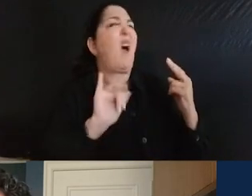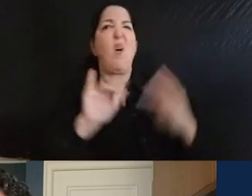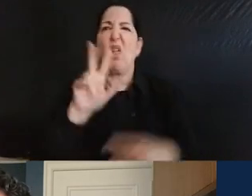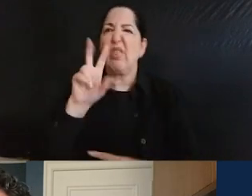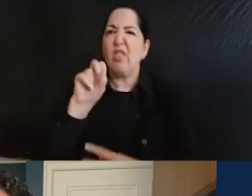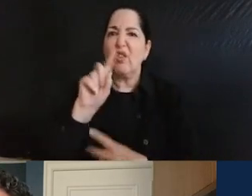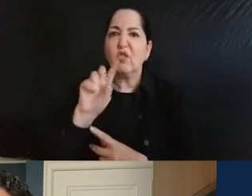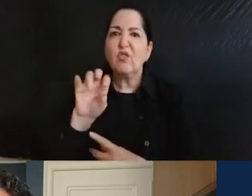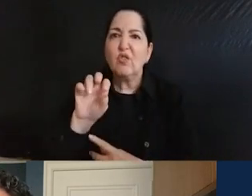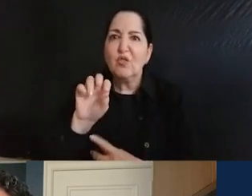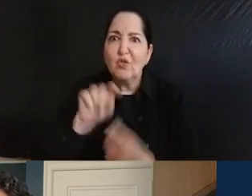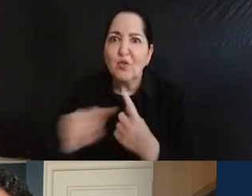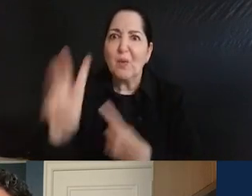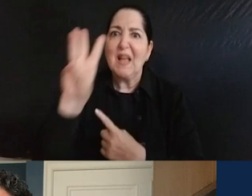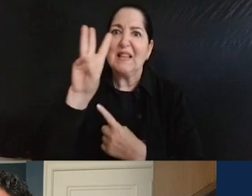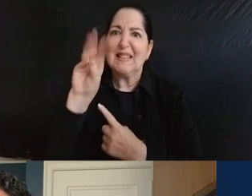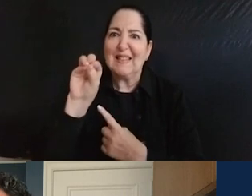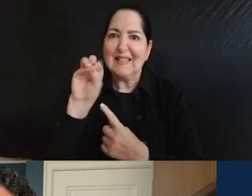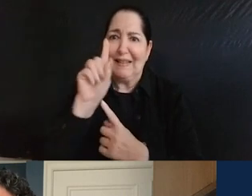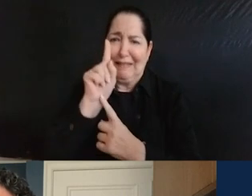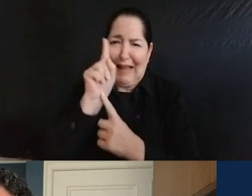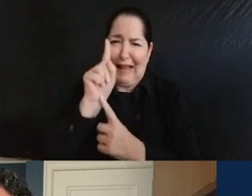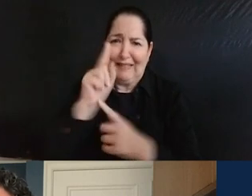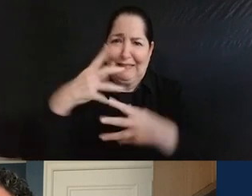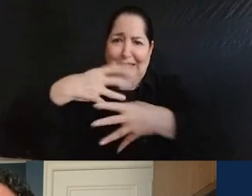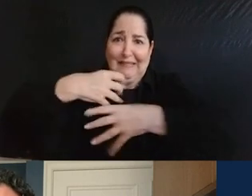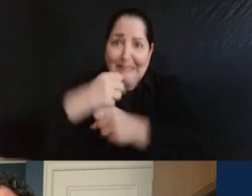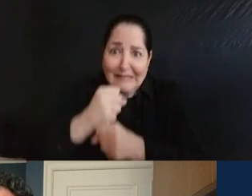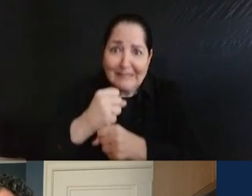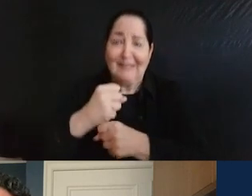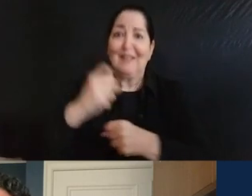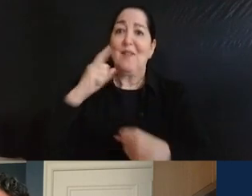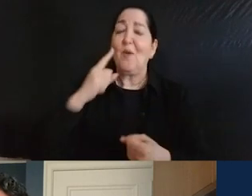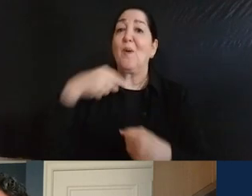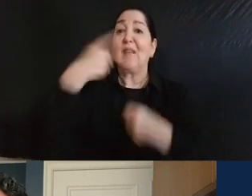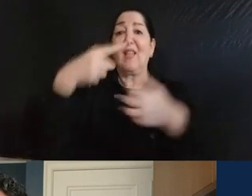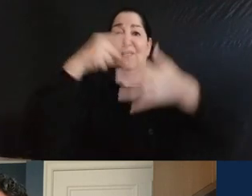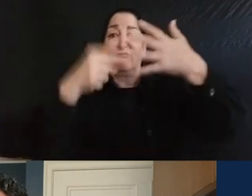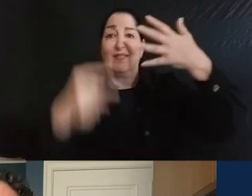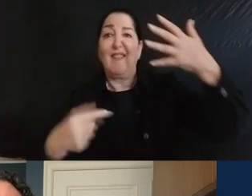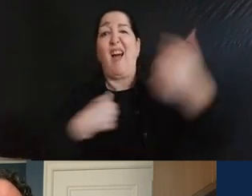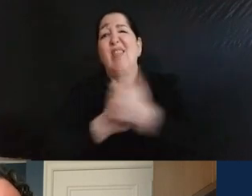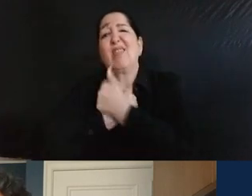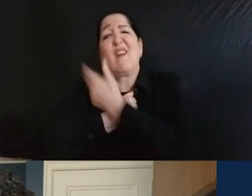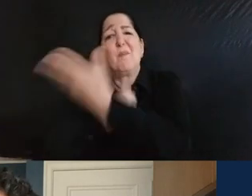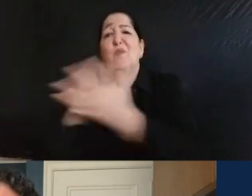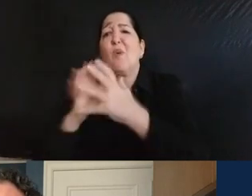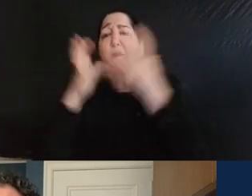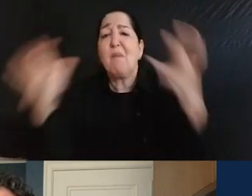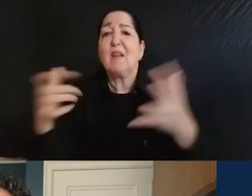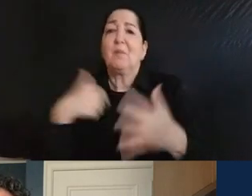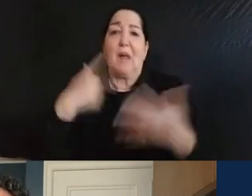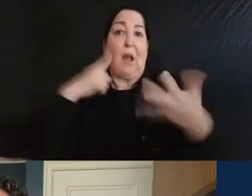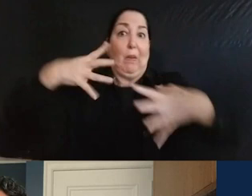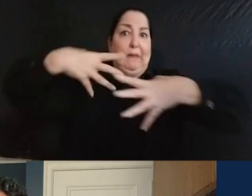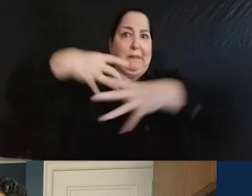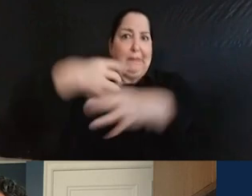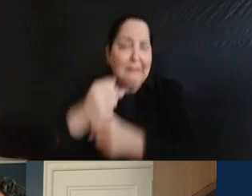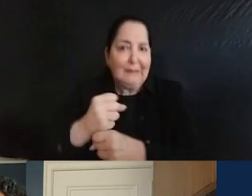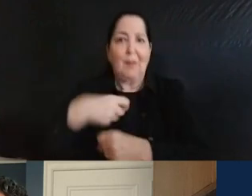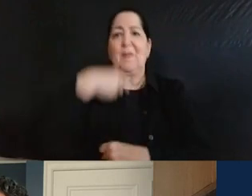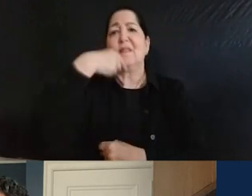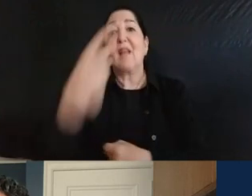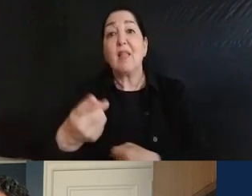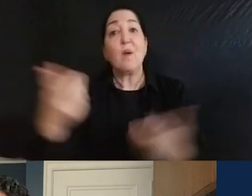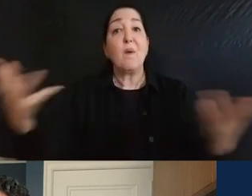I had 30 minutes prepared on how much I love Alex. So I'll have to give you the short version. Mostly just want to say any group that is